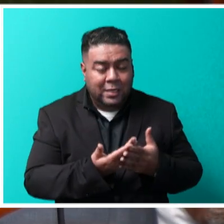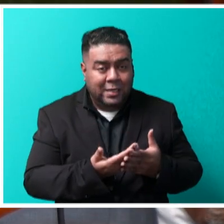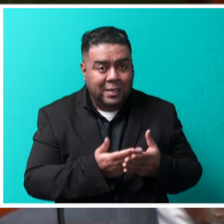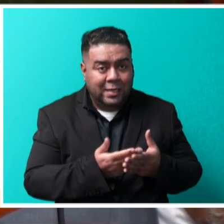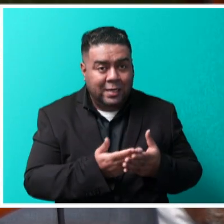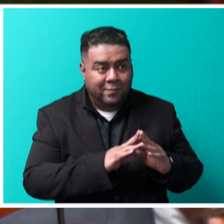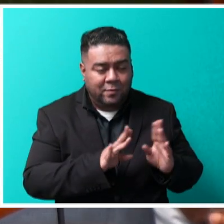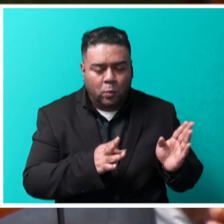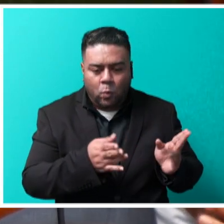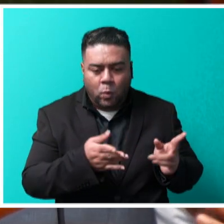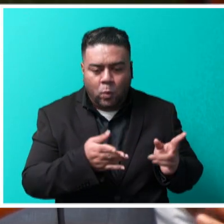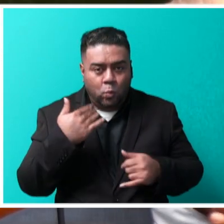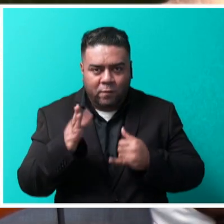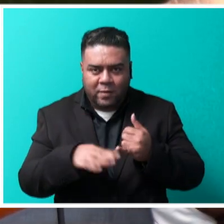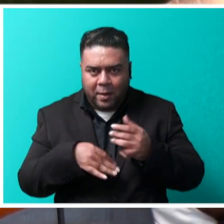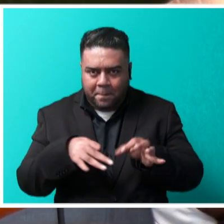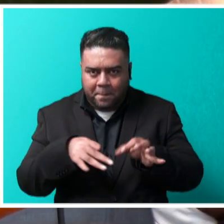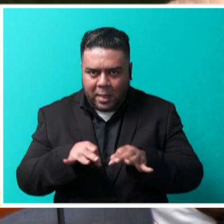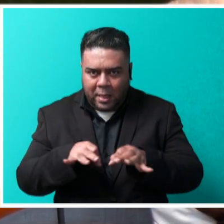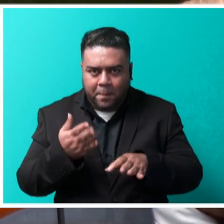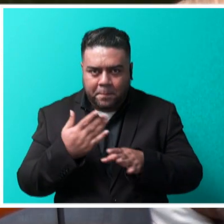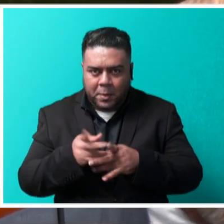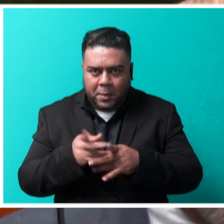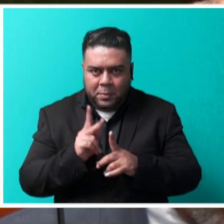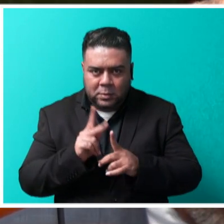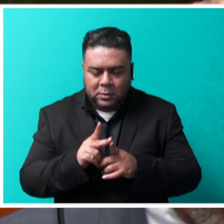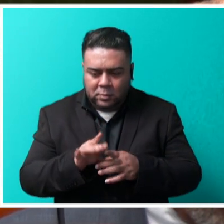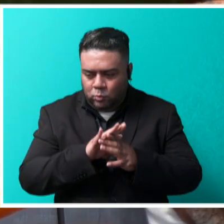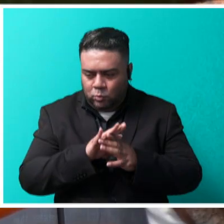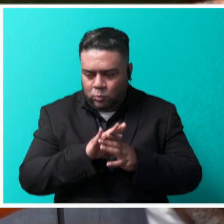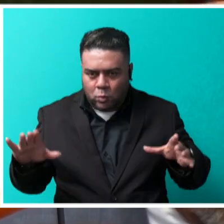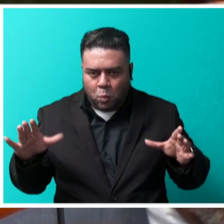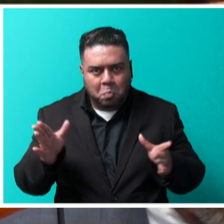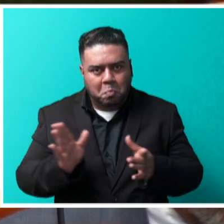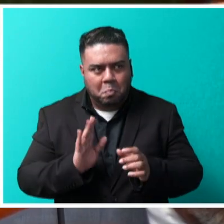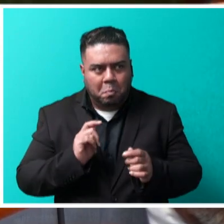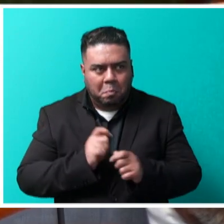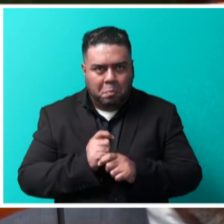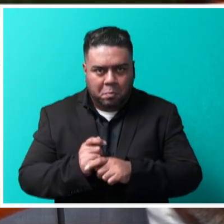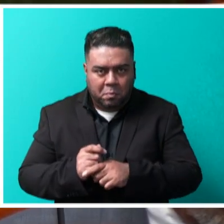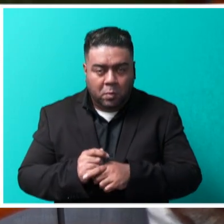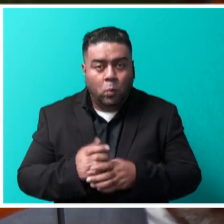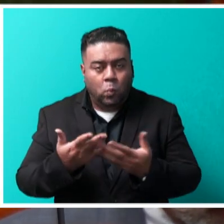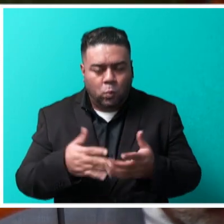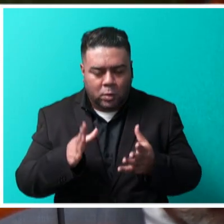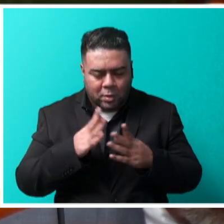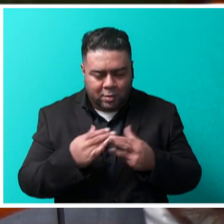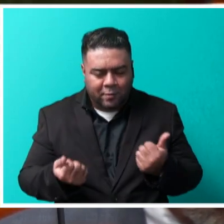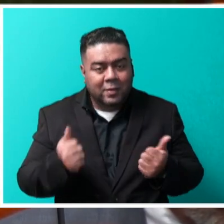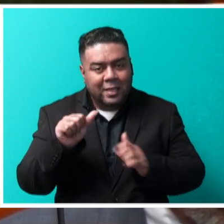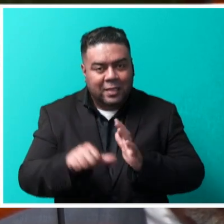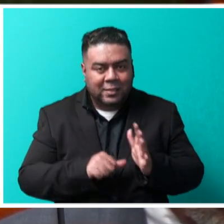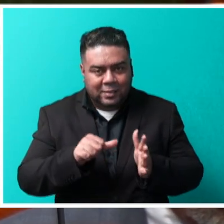facility while we finalized plans for a brand new purpose-built complex. We are systematically addressing aging